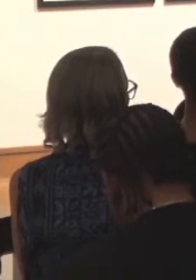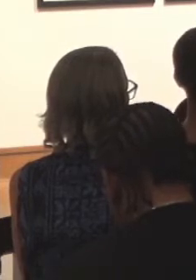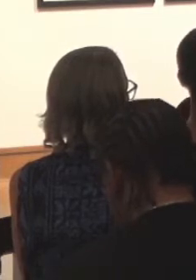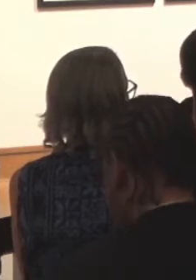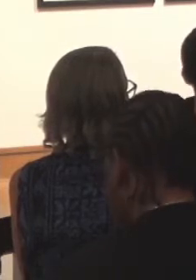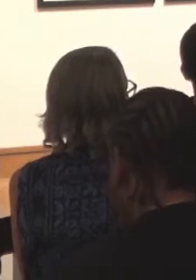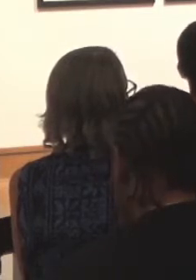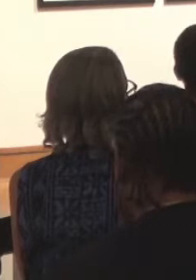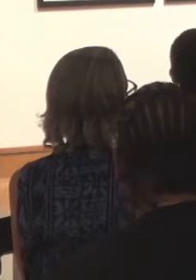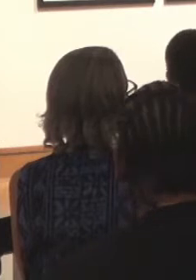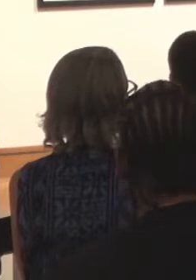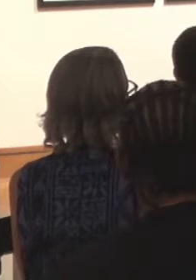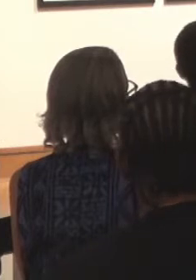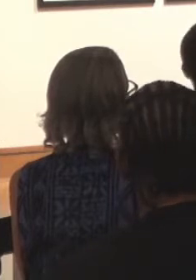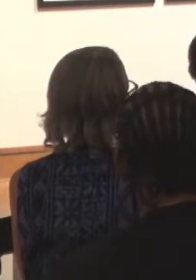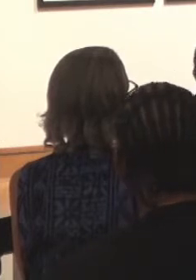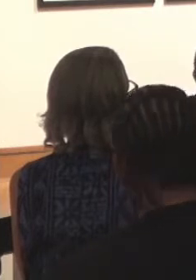that